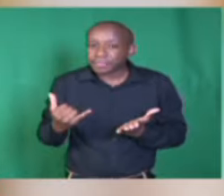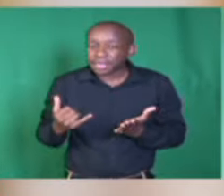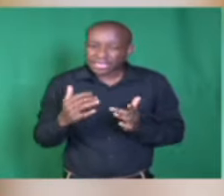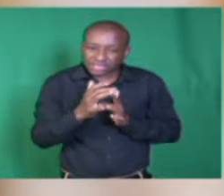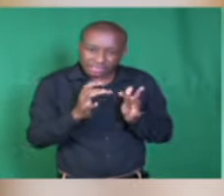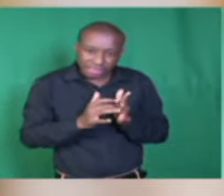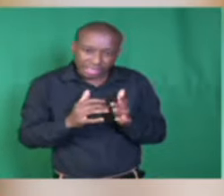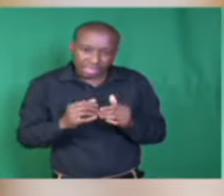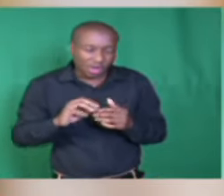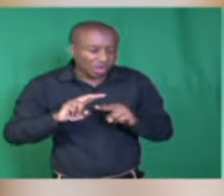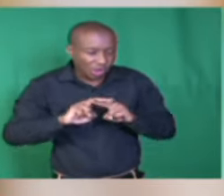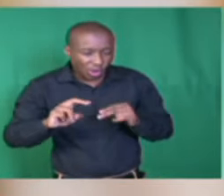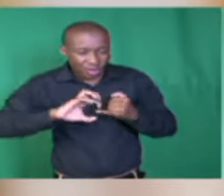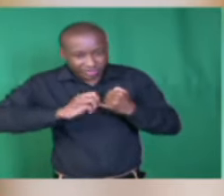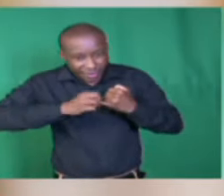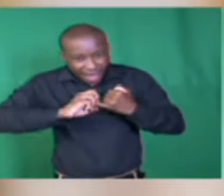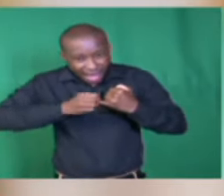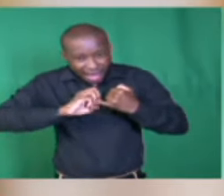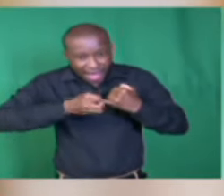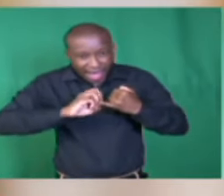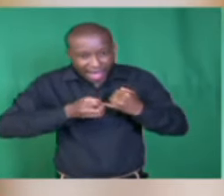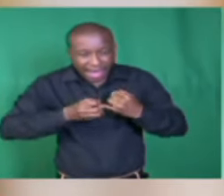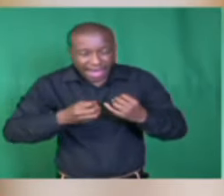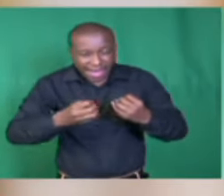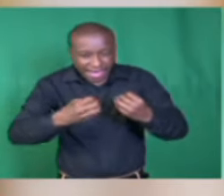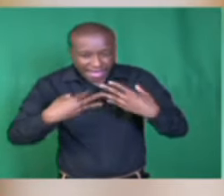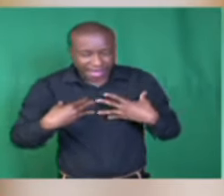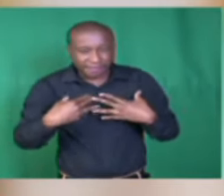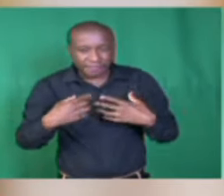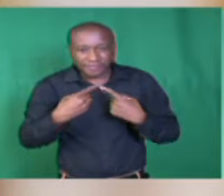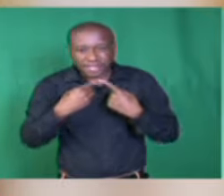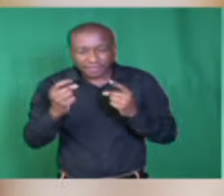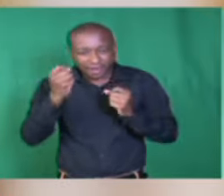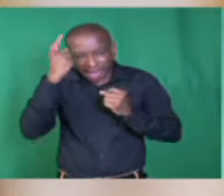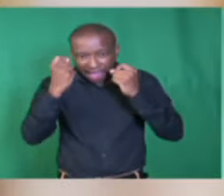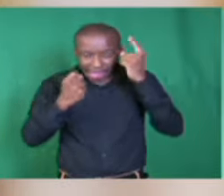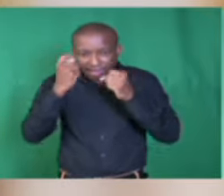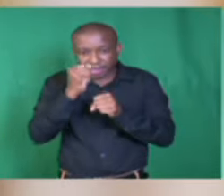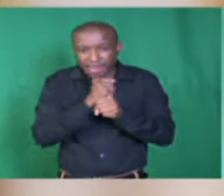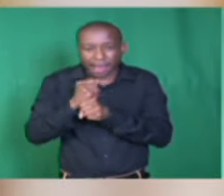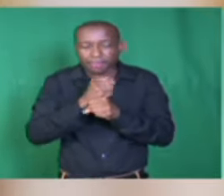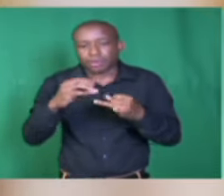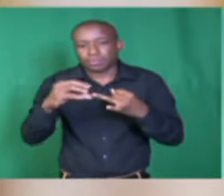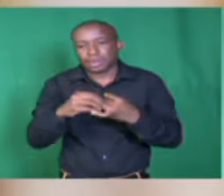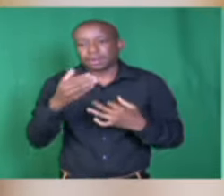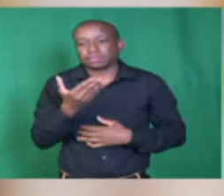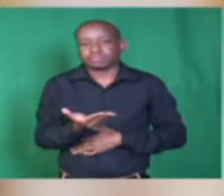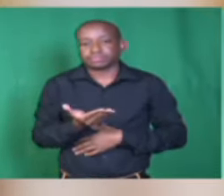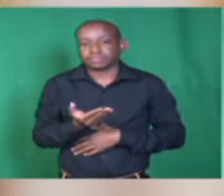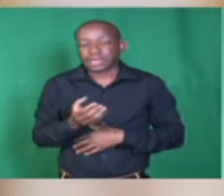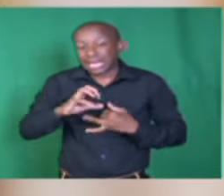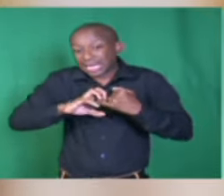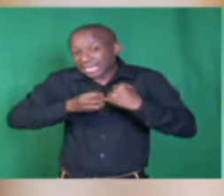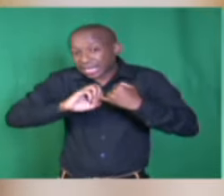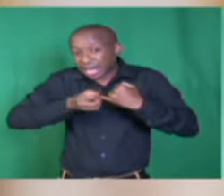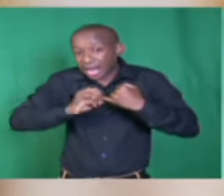not try to give a different view of that, or even try to say that the